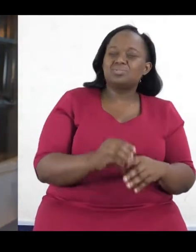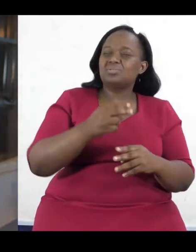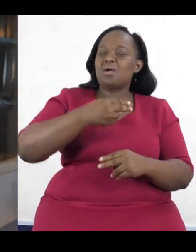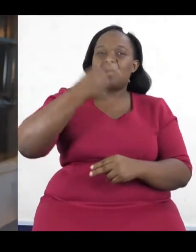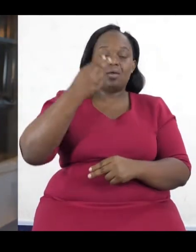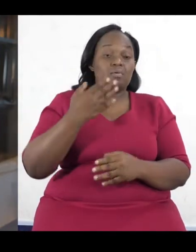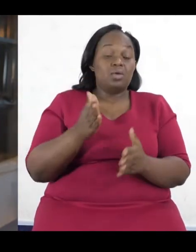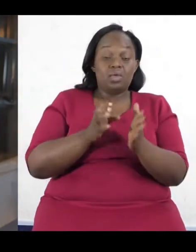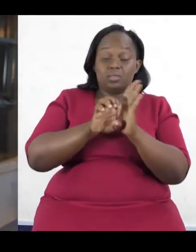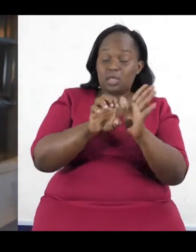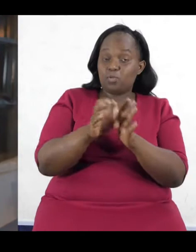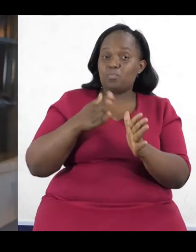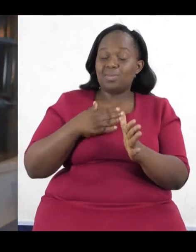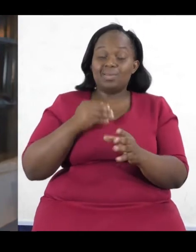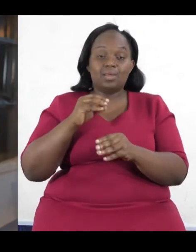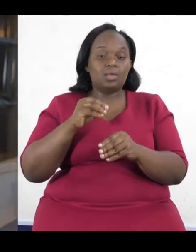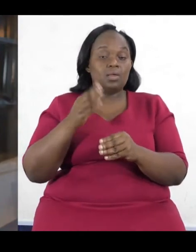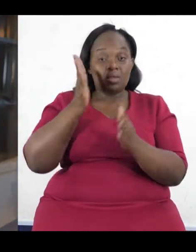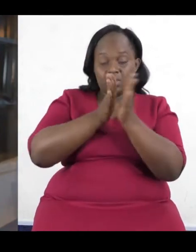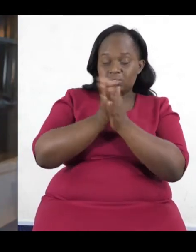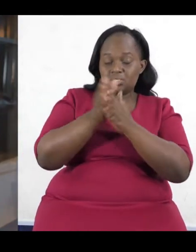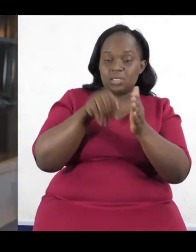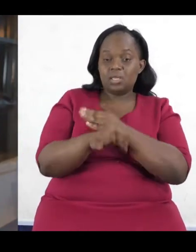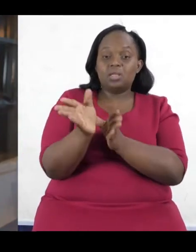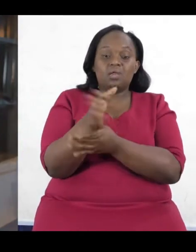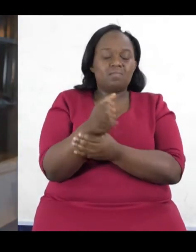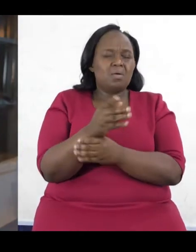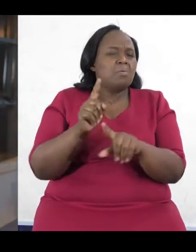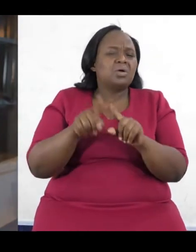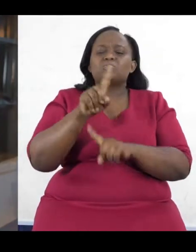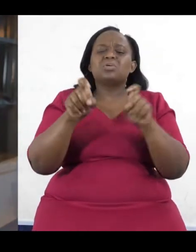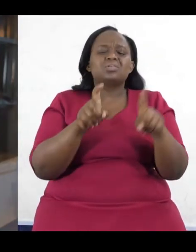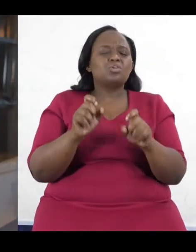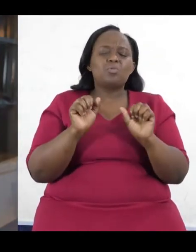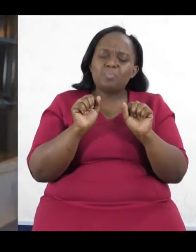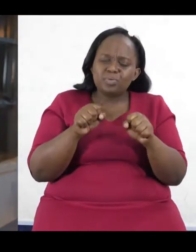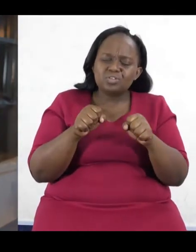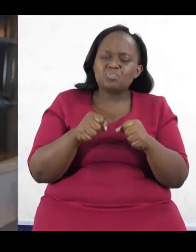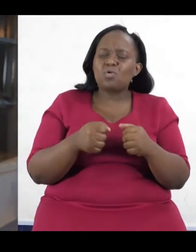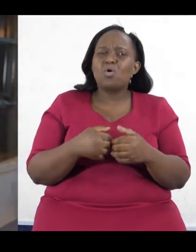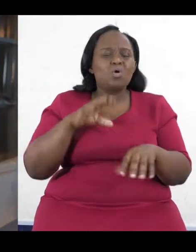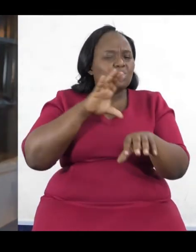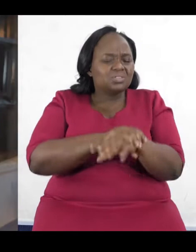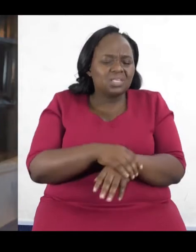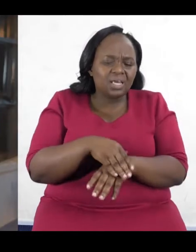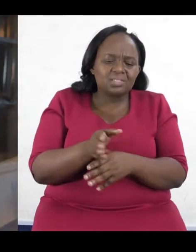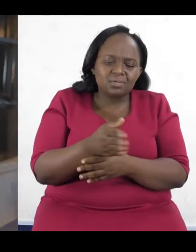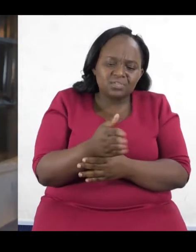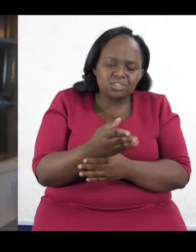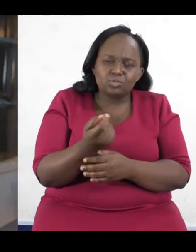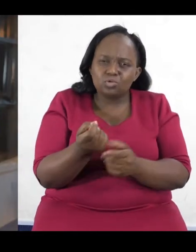be interested in fish farming, but the question is, can I afford the seedlings, the